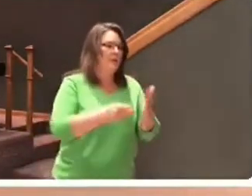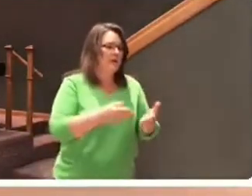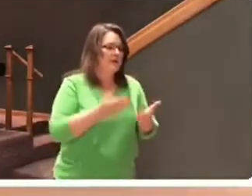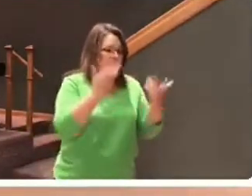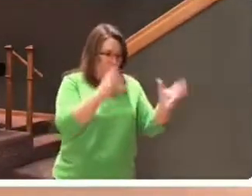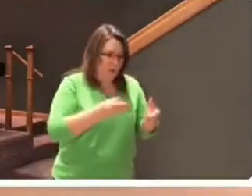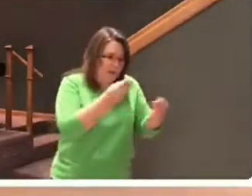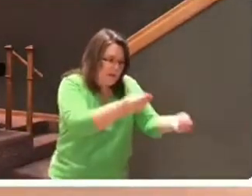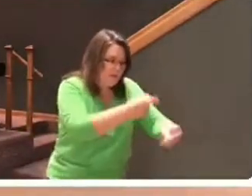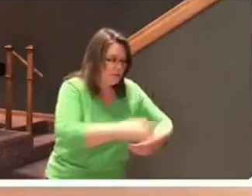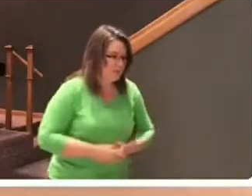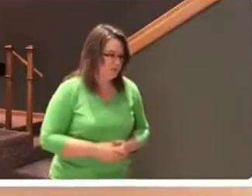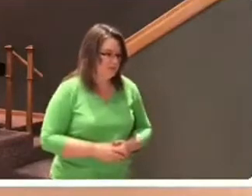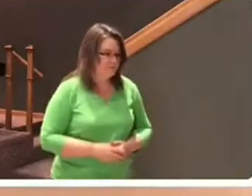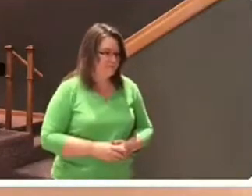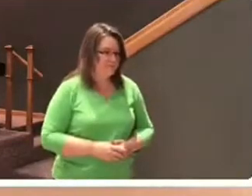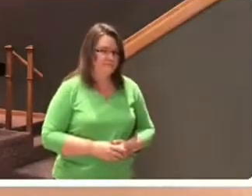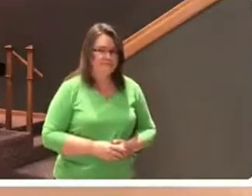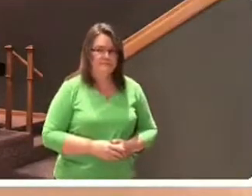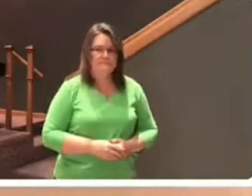entrusted to you?